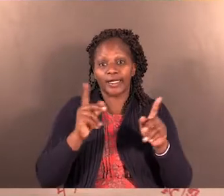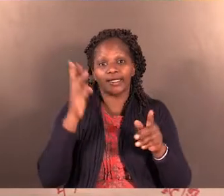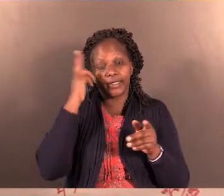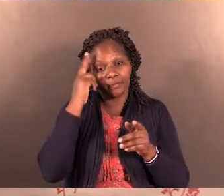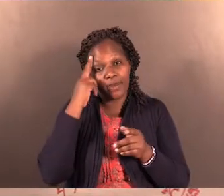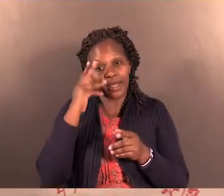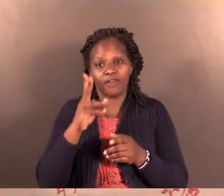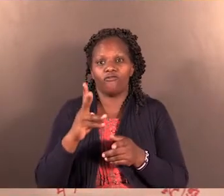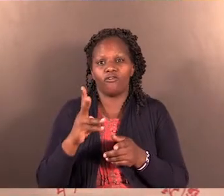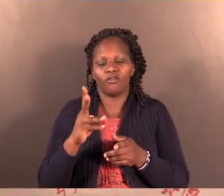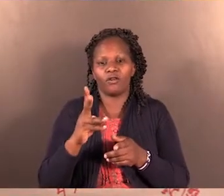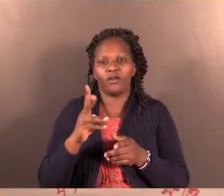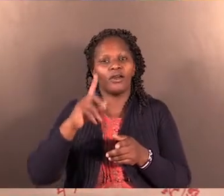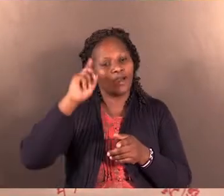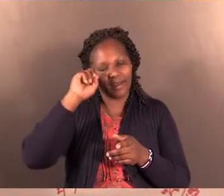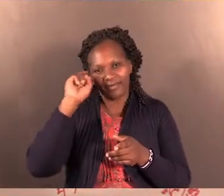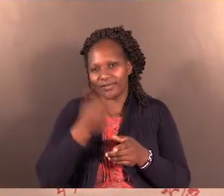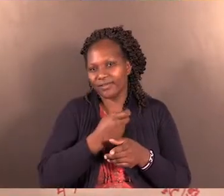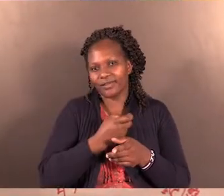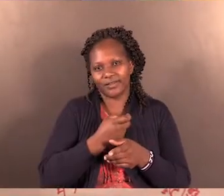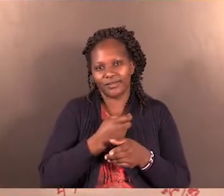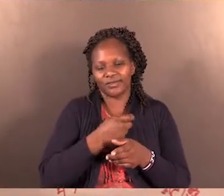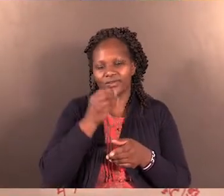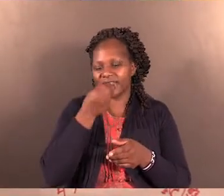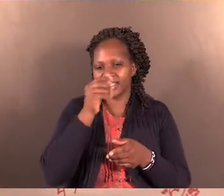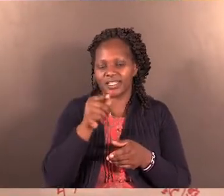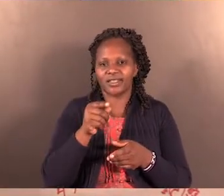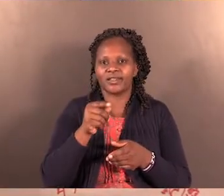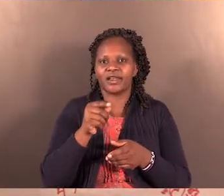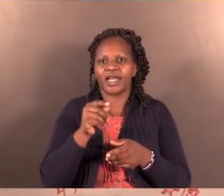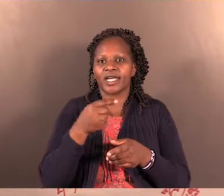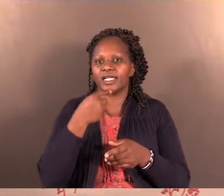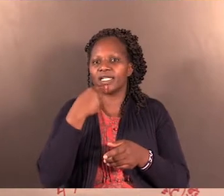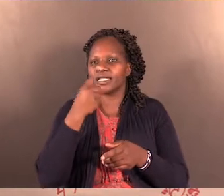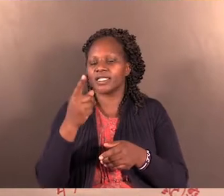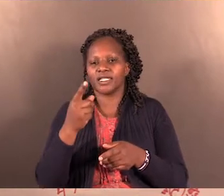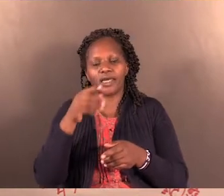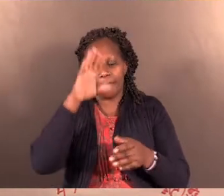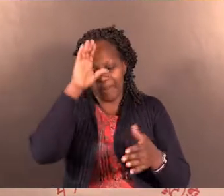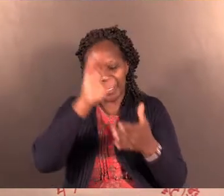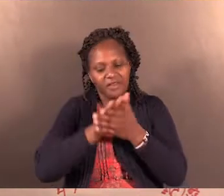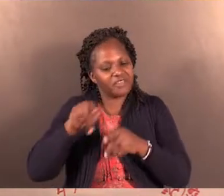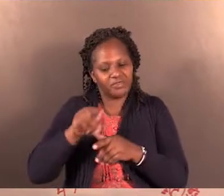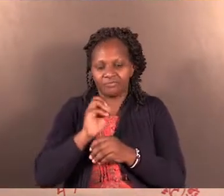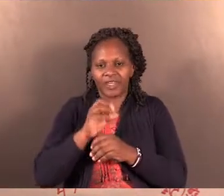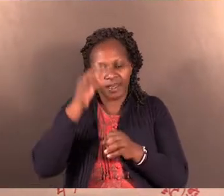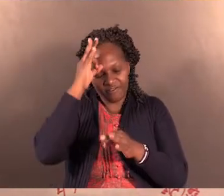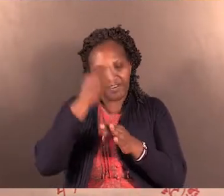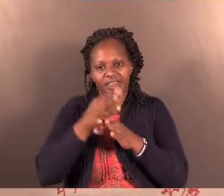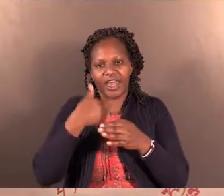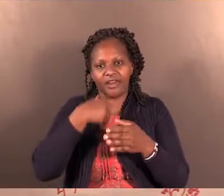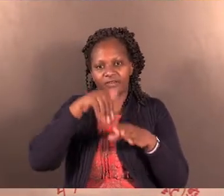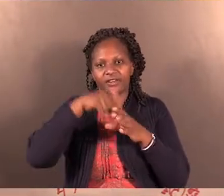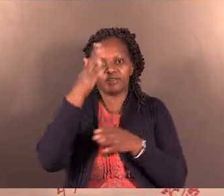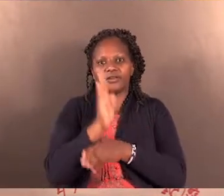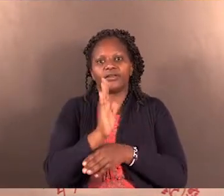But remember, the four of them refused to take this food and said it was against their beliefs and the faith they have